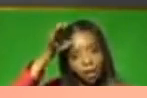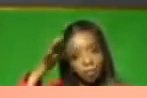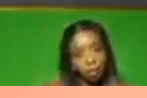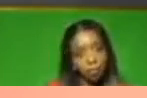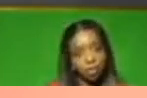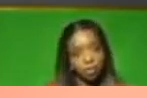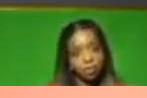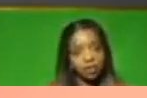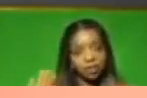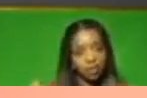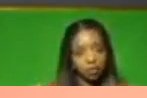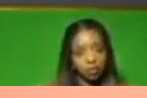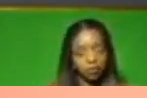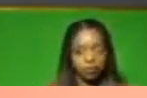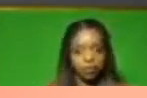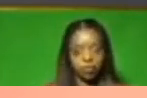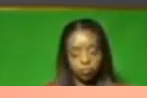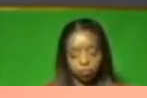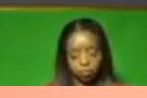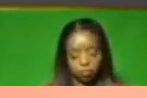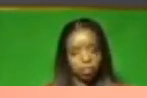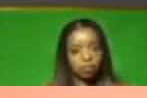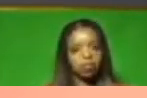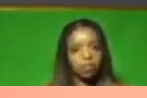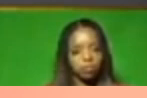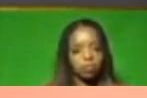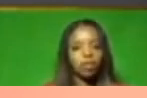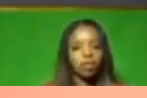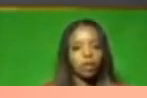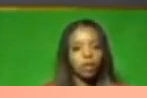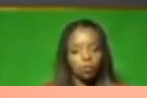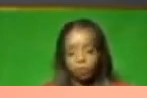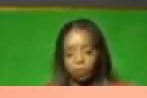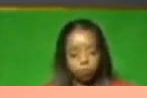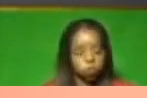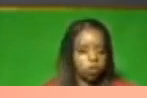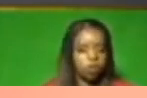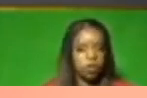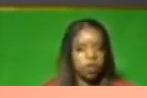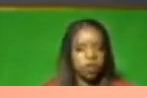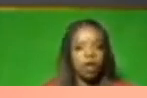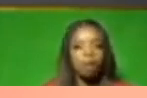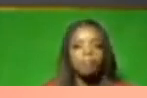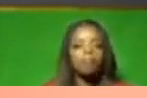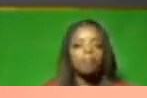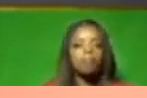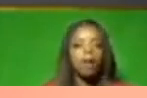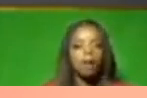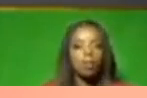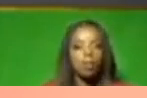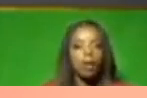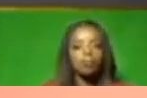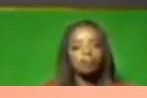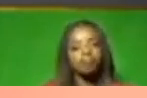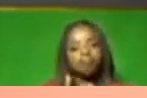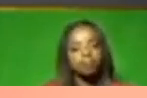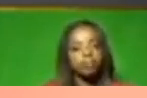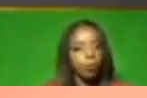employees, as well as working together with social partners and other